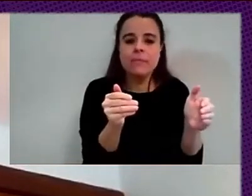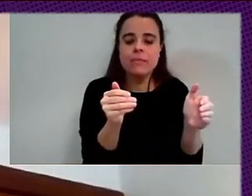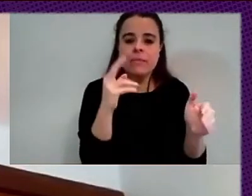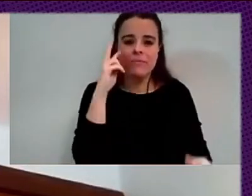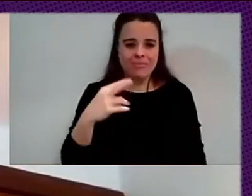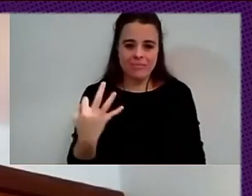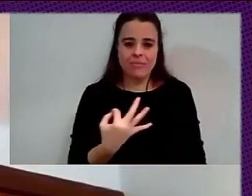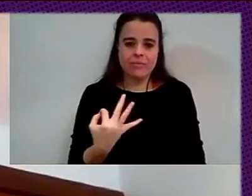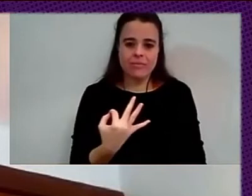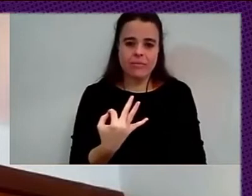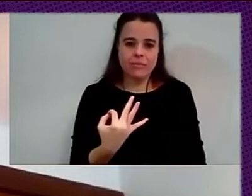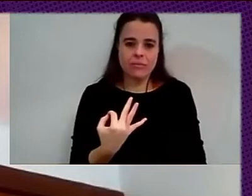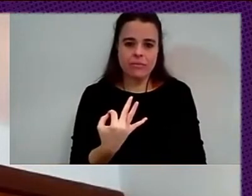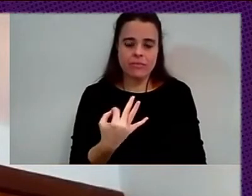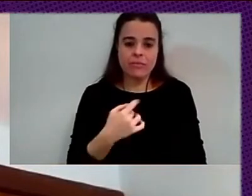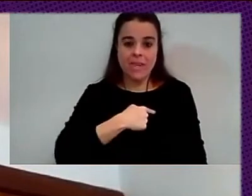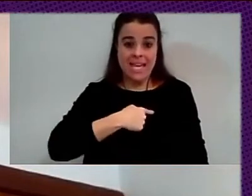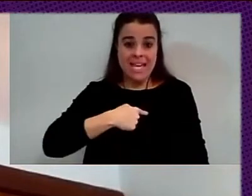kind of distant second place, and